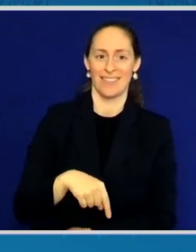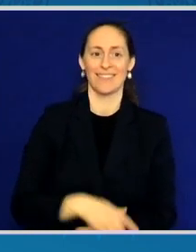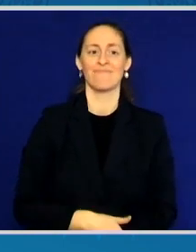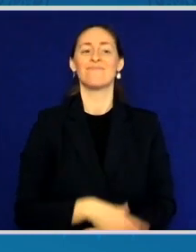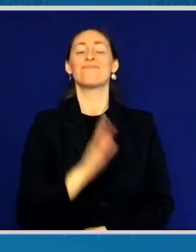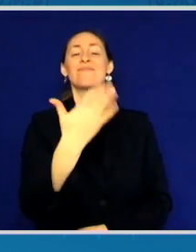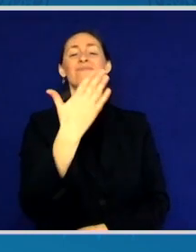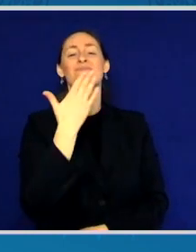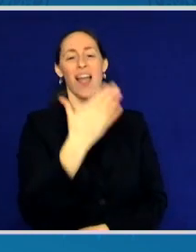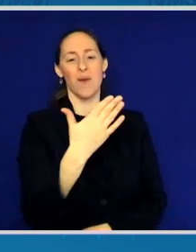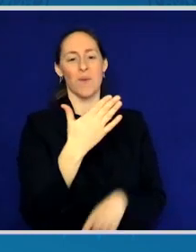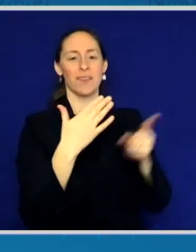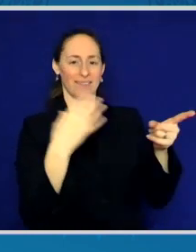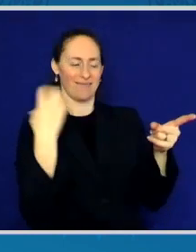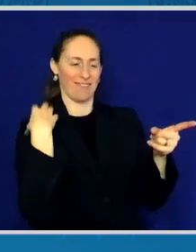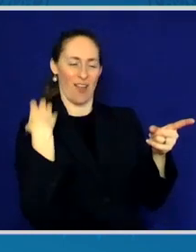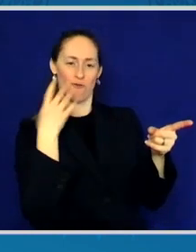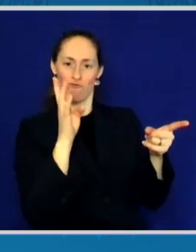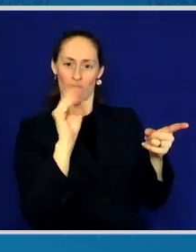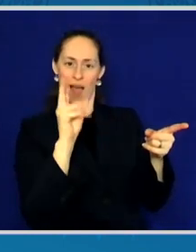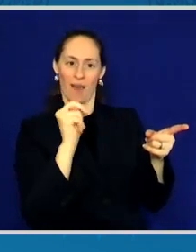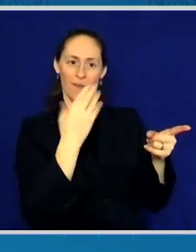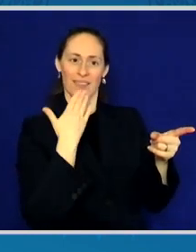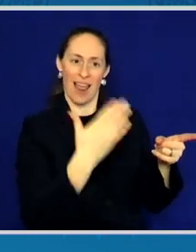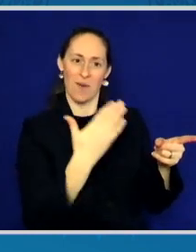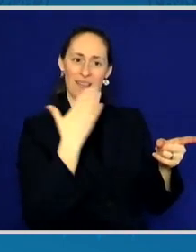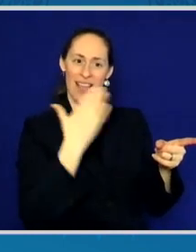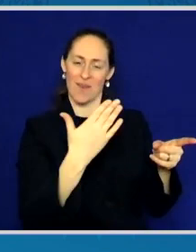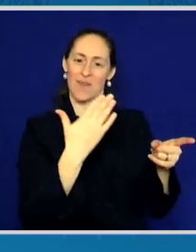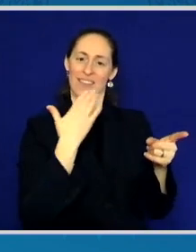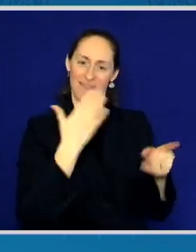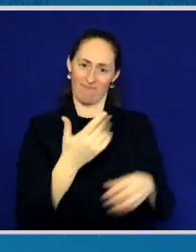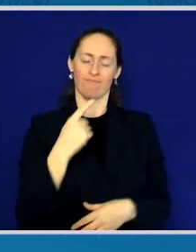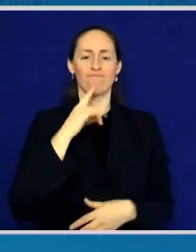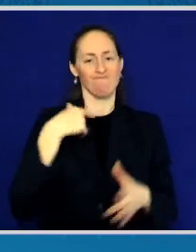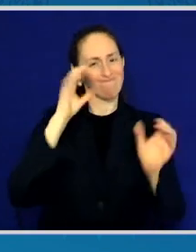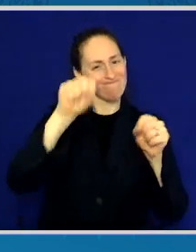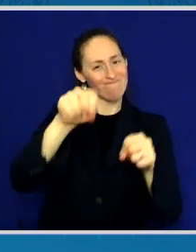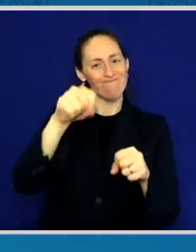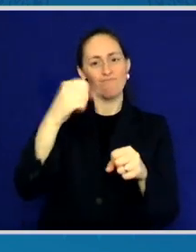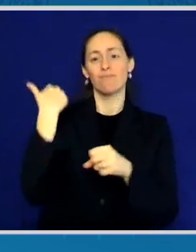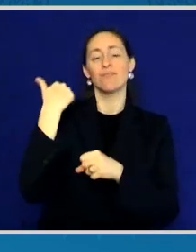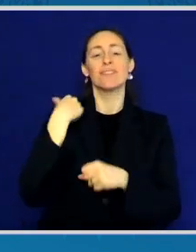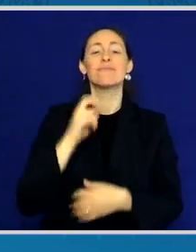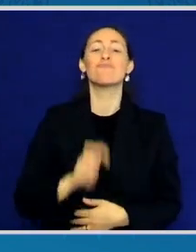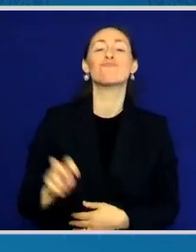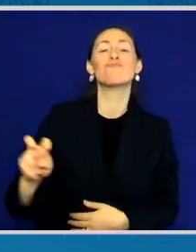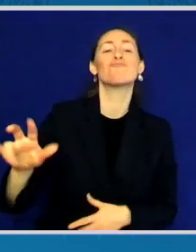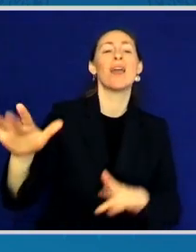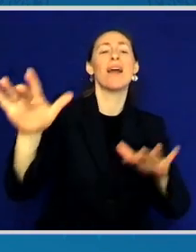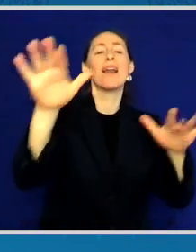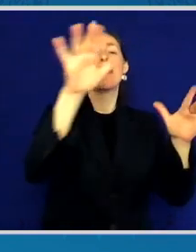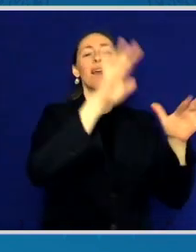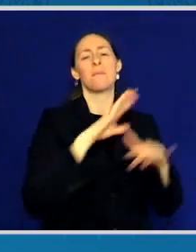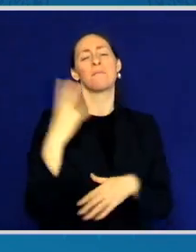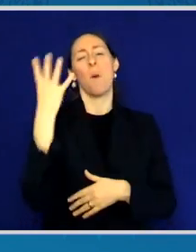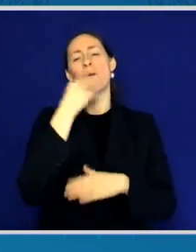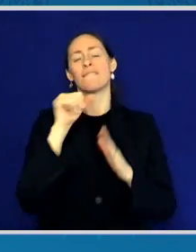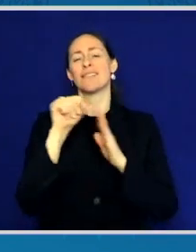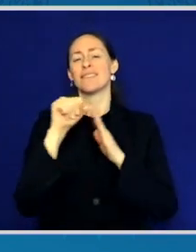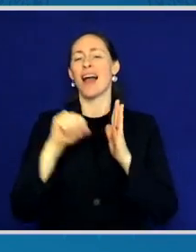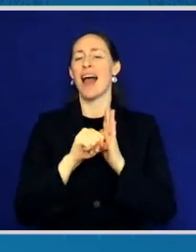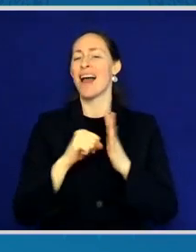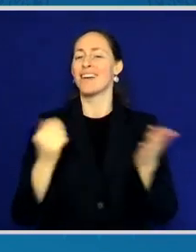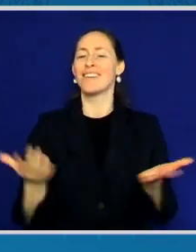Sherrod, thank you. Thank you for everything that you do. Yes, I have traveled this beautiful state many times, actually, with your